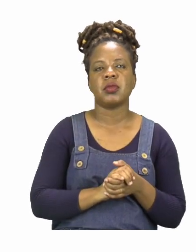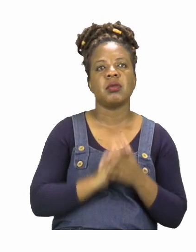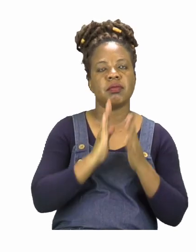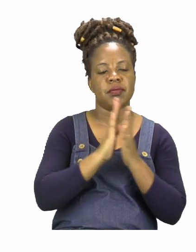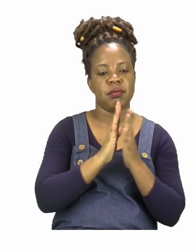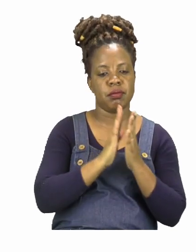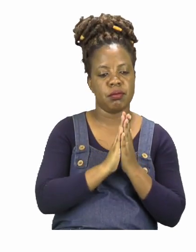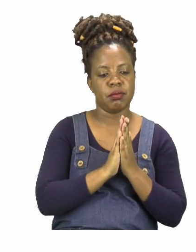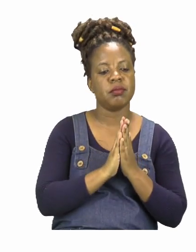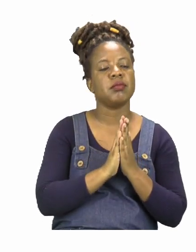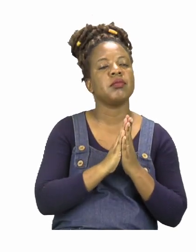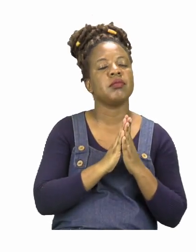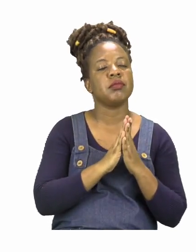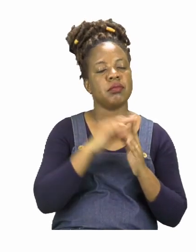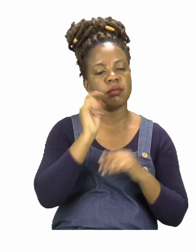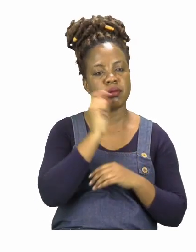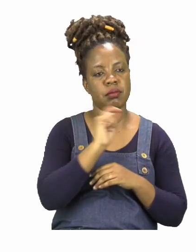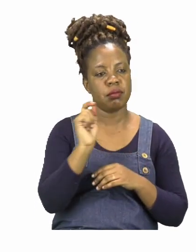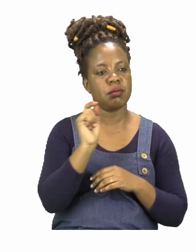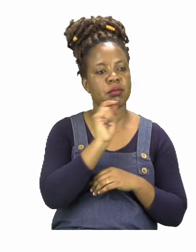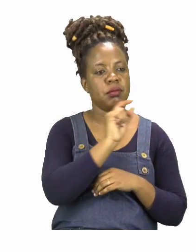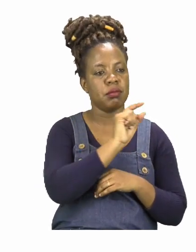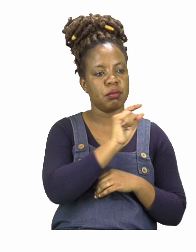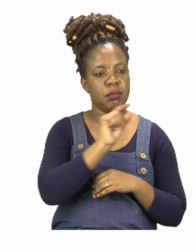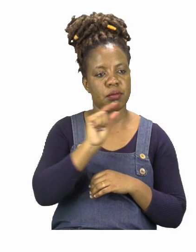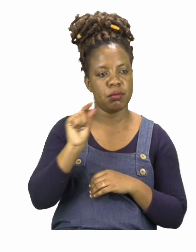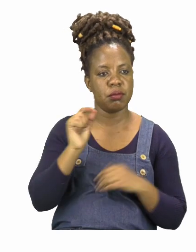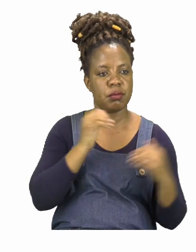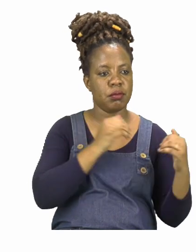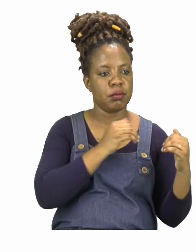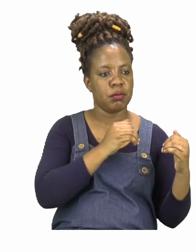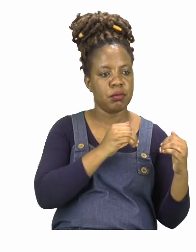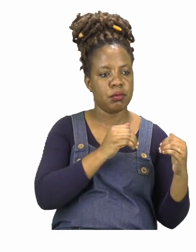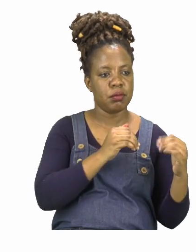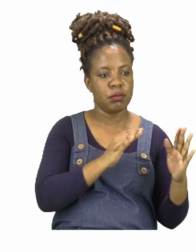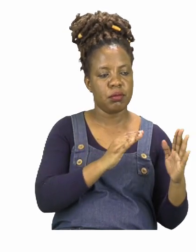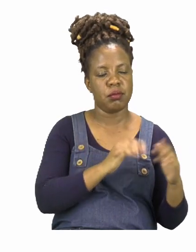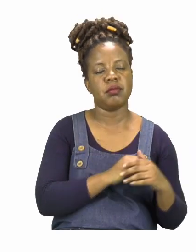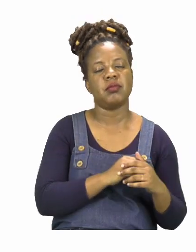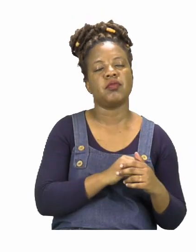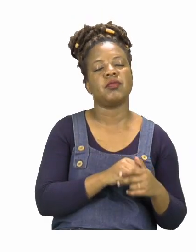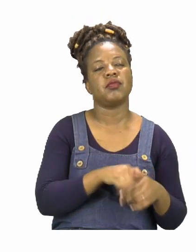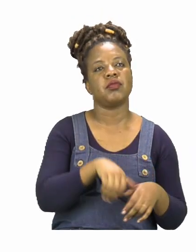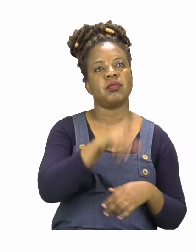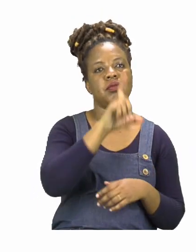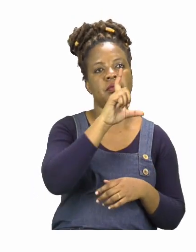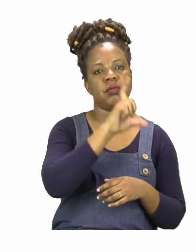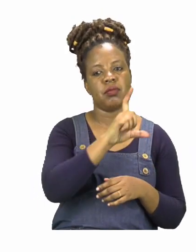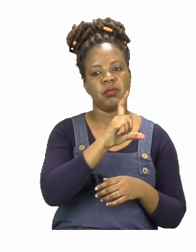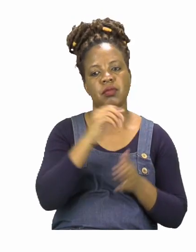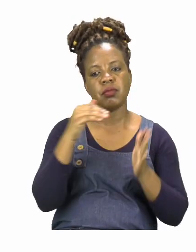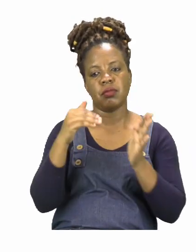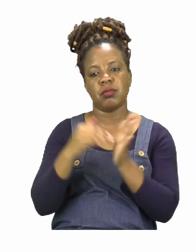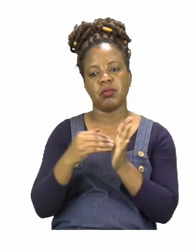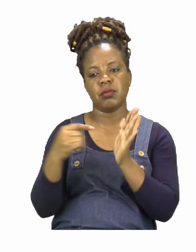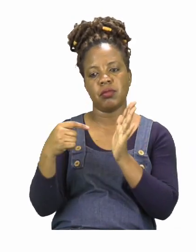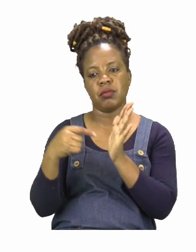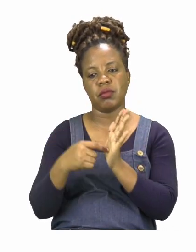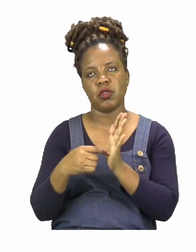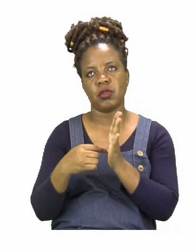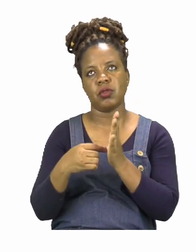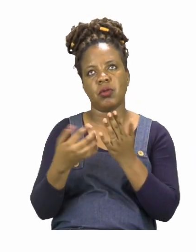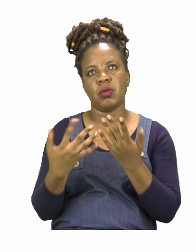letter and end with a full stop or an exclamation mark. Be careful with how you write your words